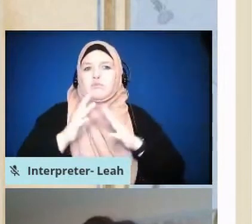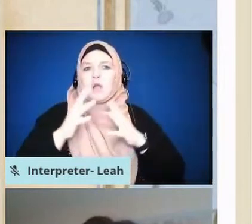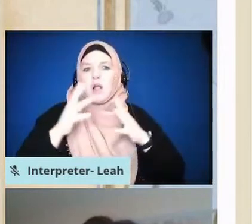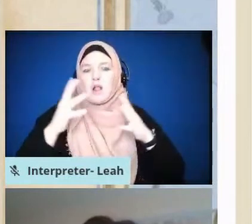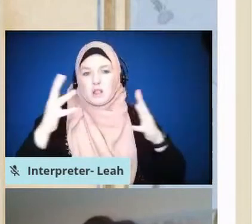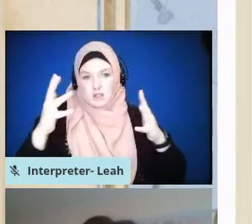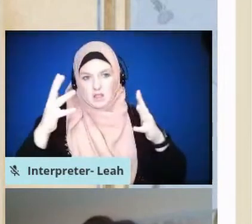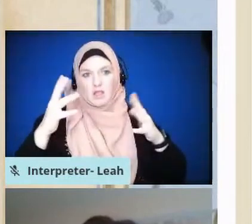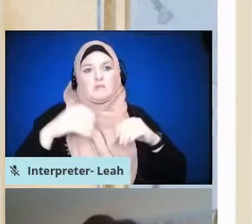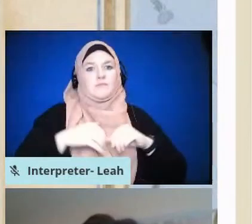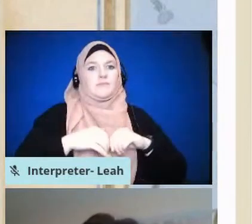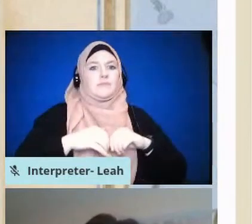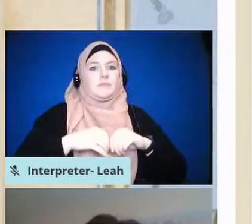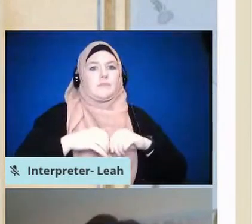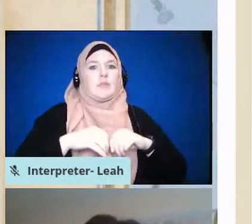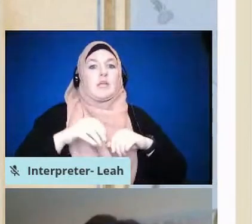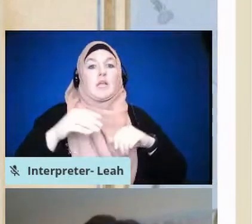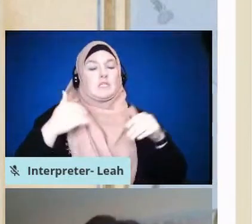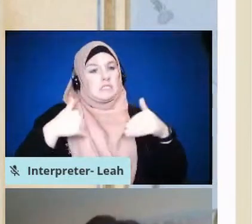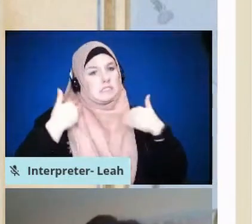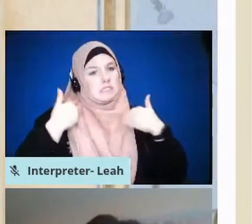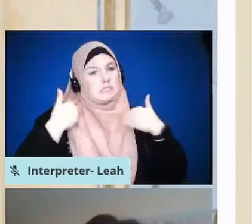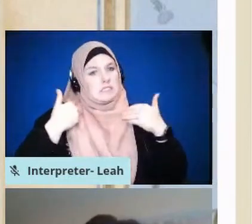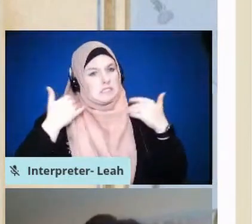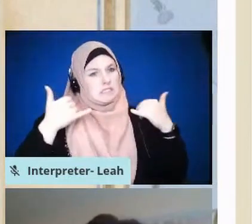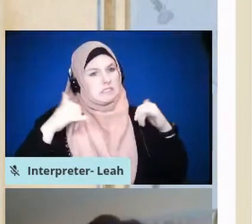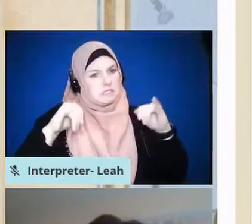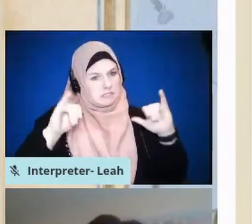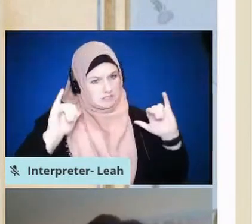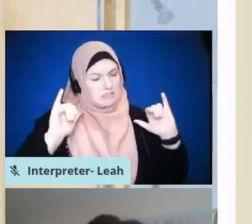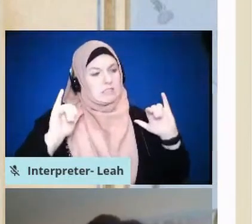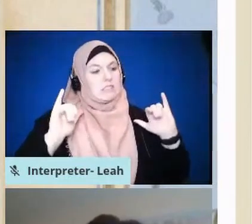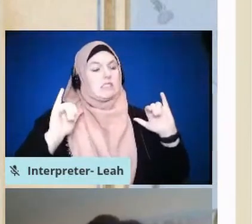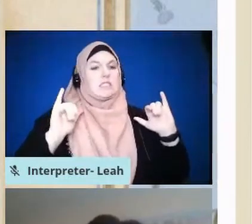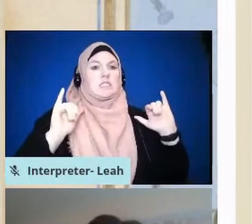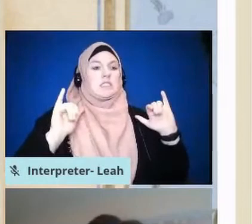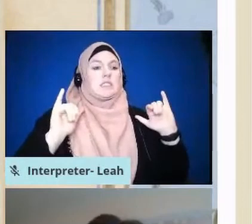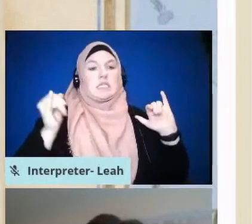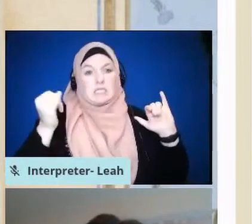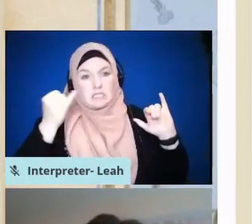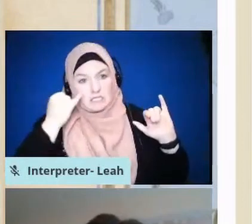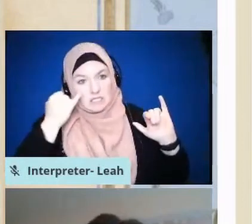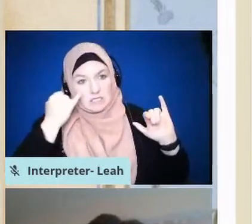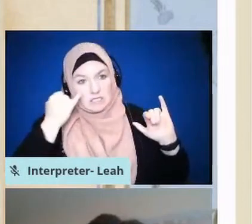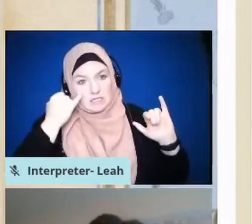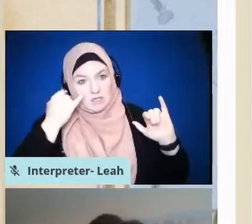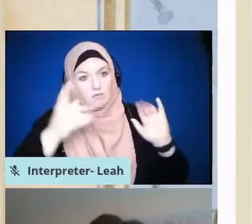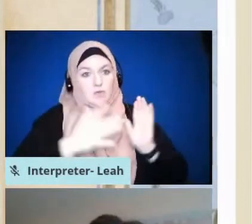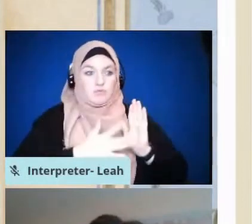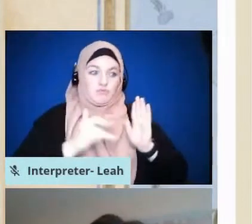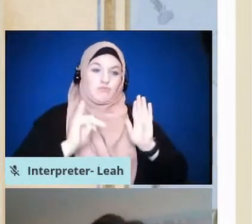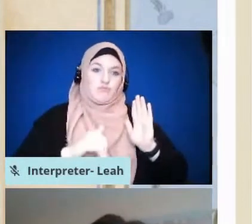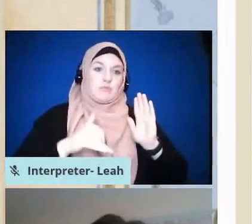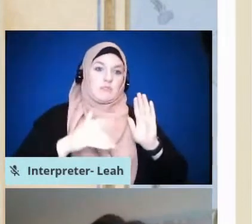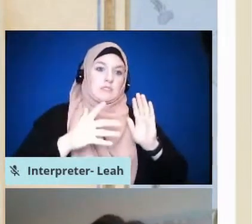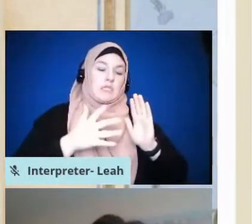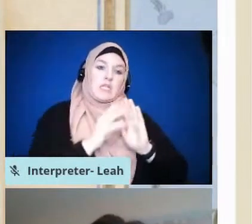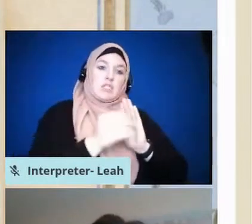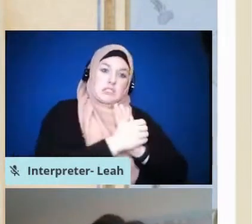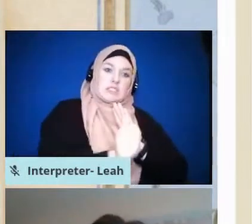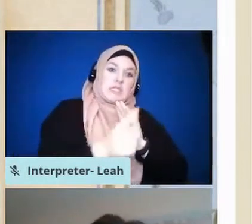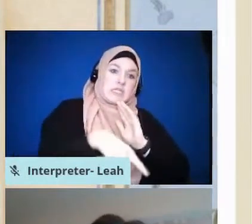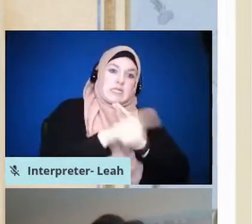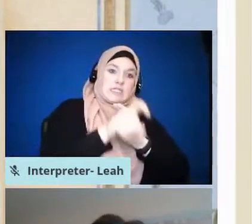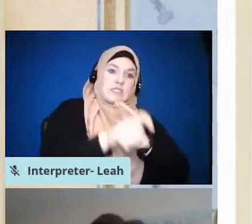the adolescent's autonomy during this stage can cause impairments in and these skills